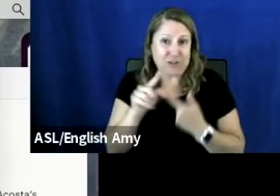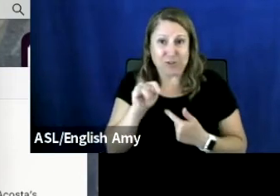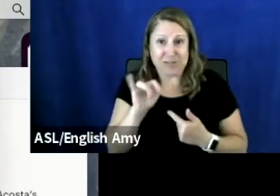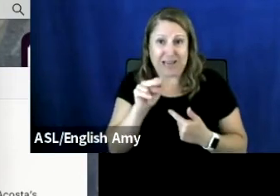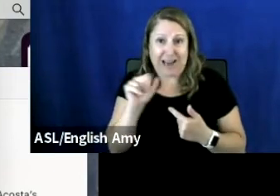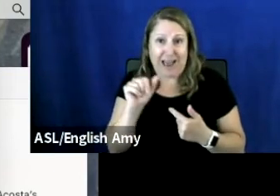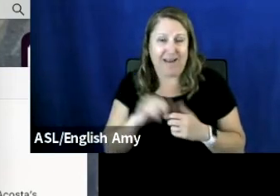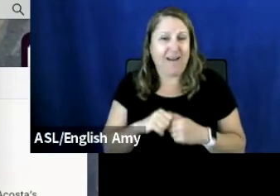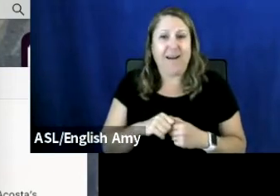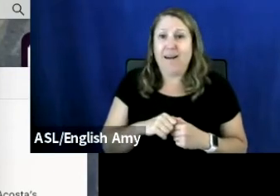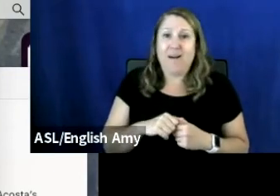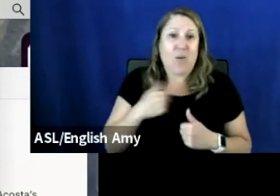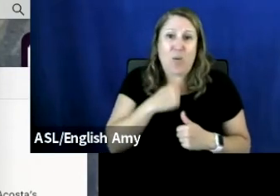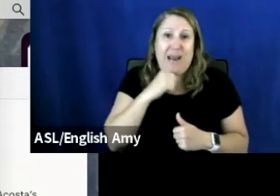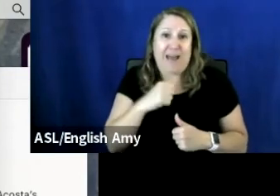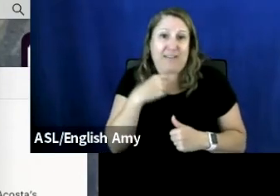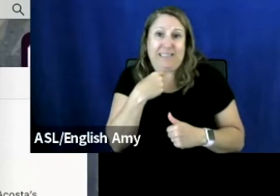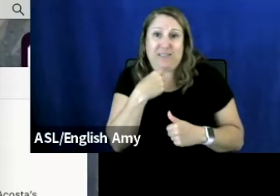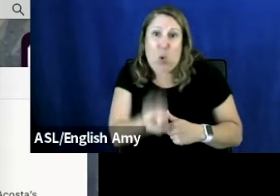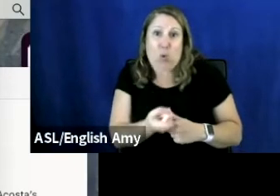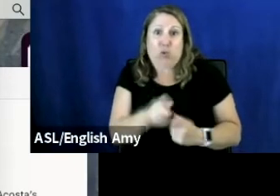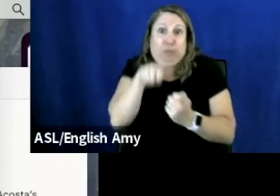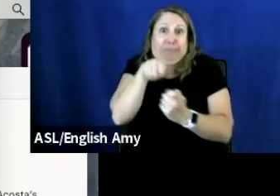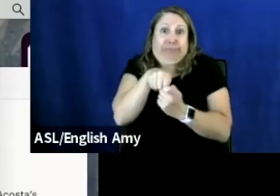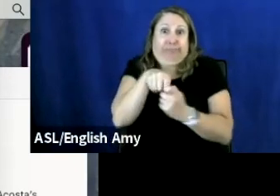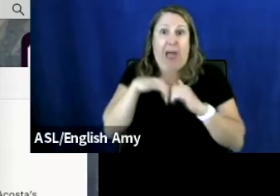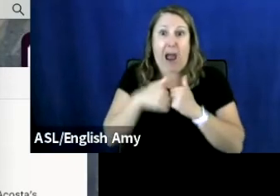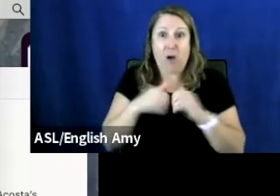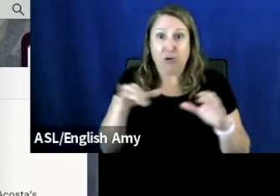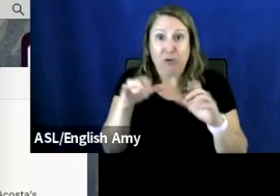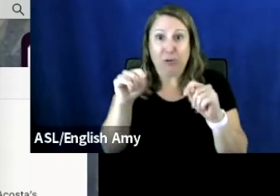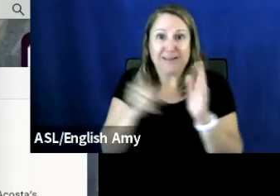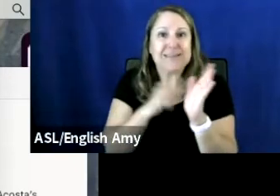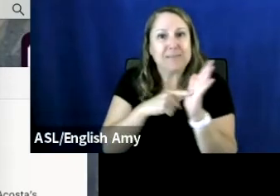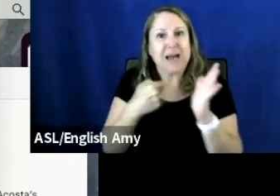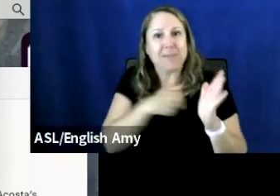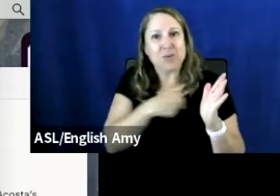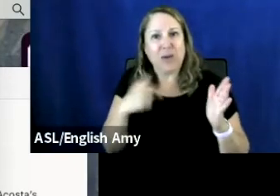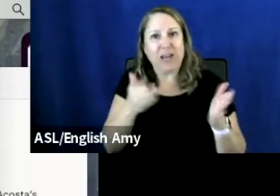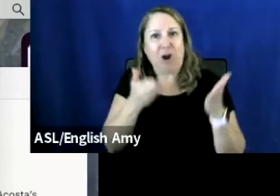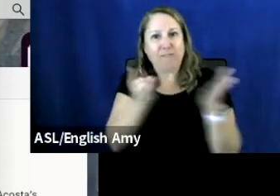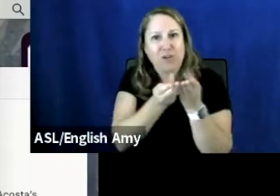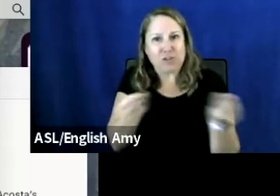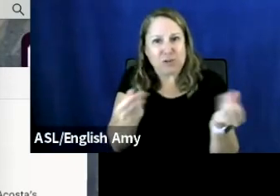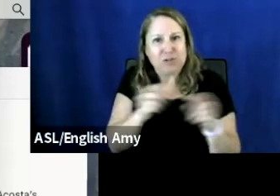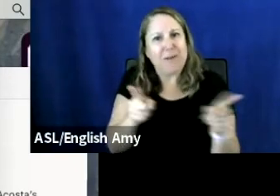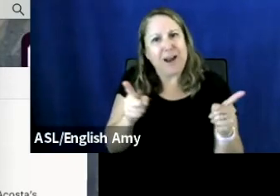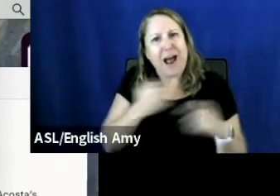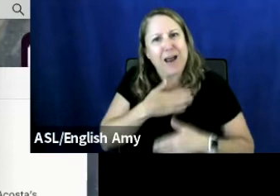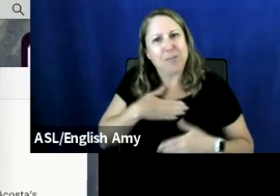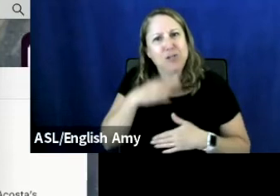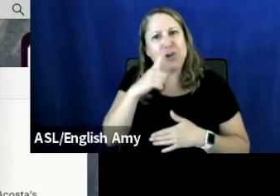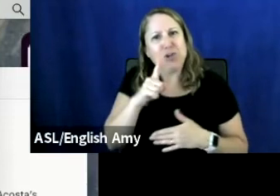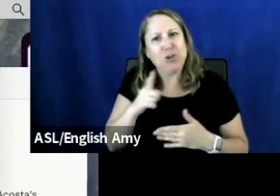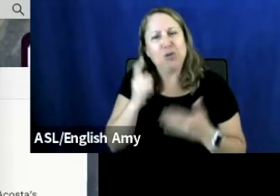Tina, that says this is how you do it. Sometimes we end up very solution focused, but what I appreciate is that you just laid out a